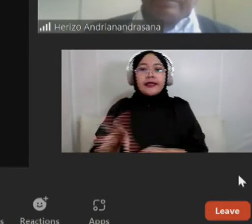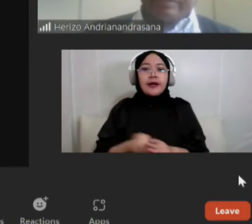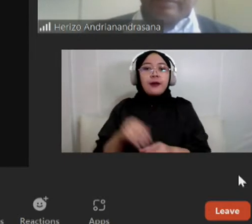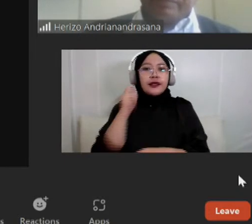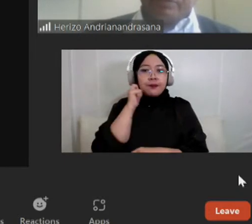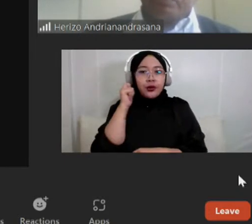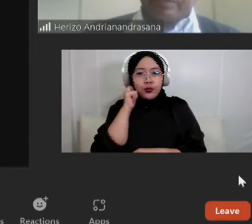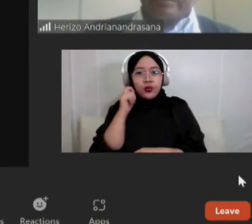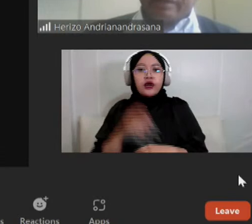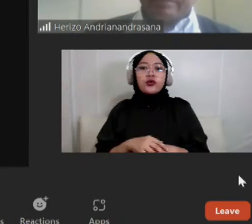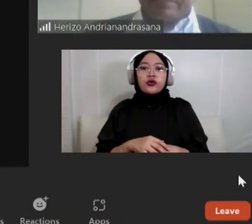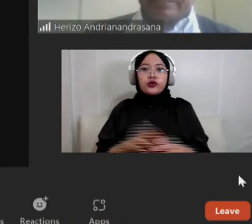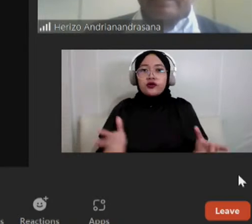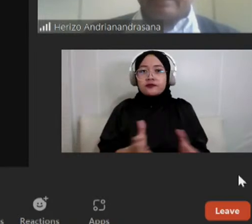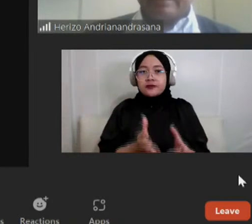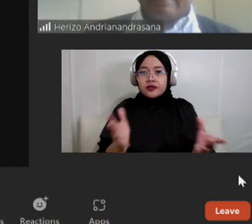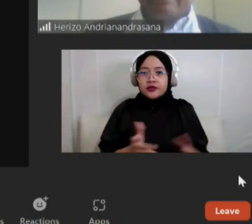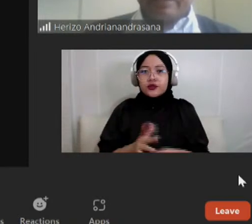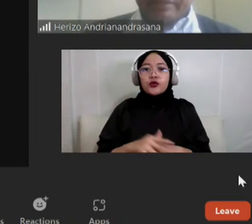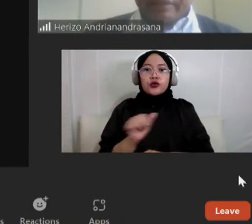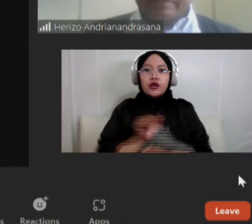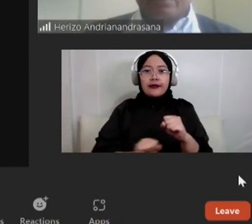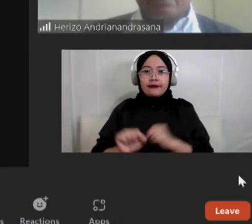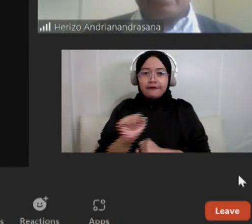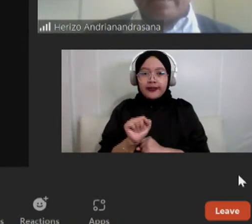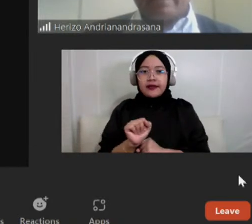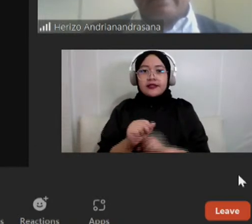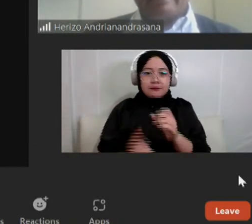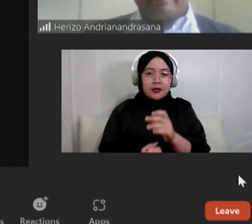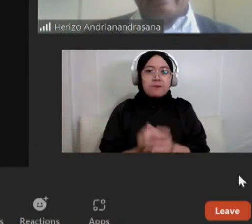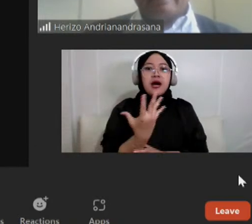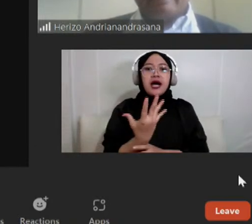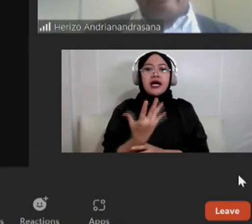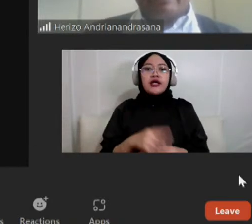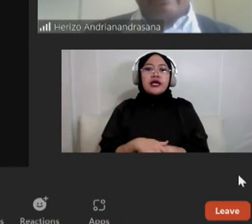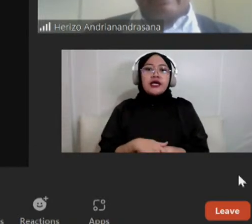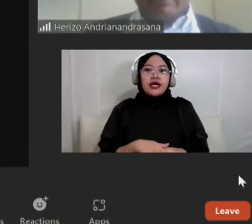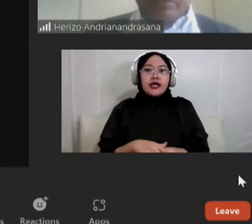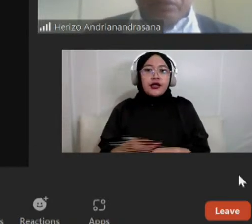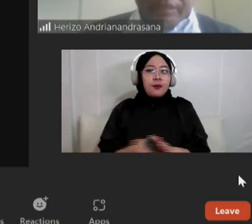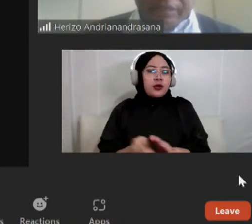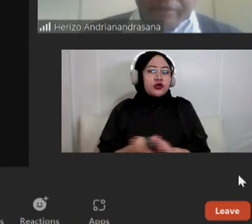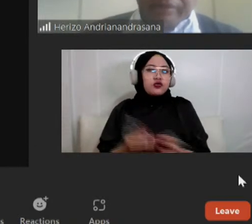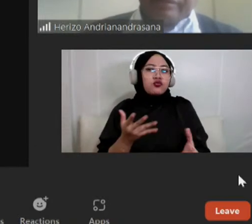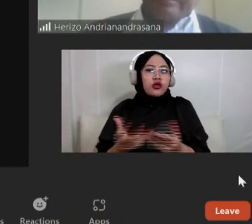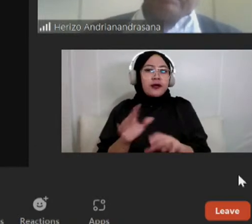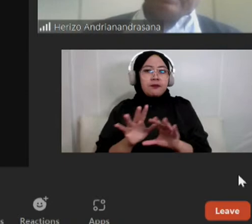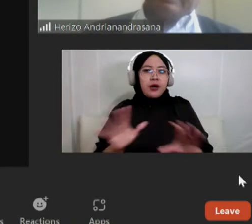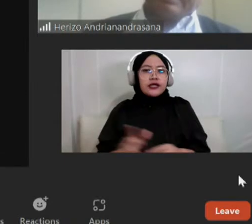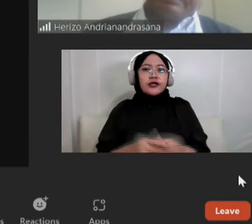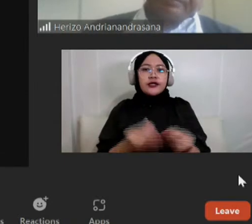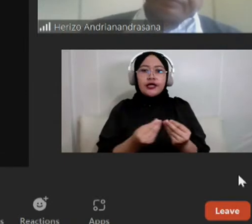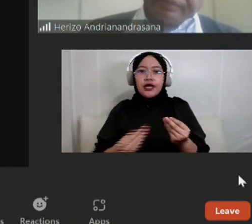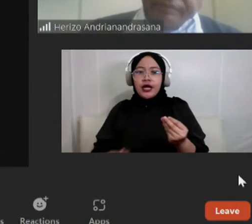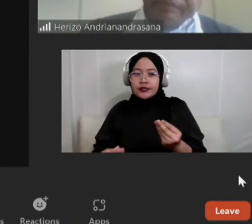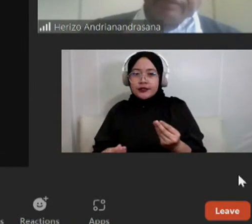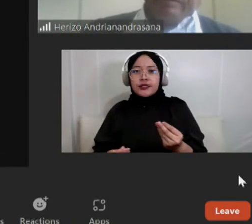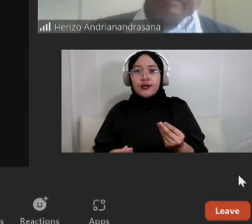conservation and development activities. This includes mainly the revenue generating